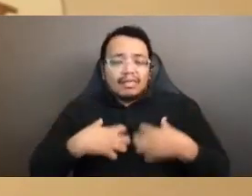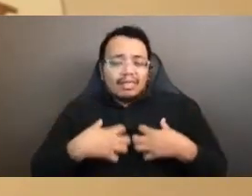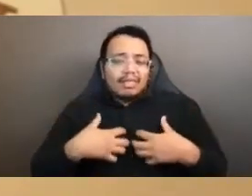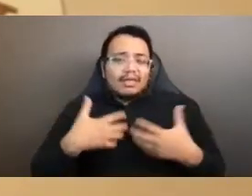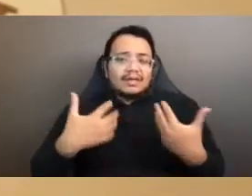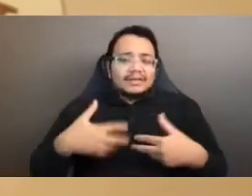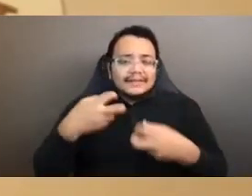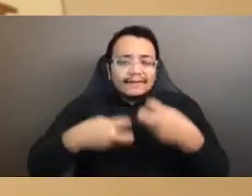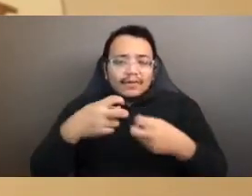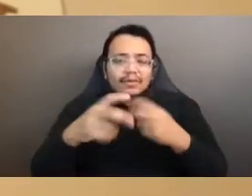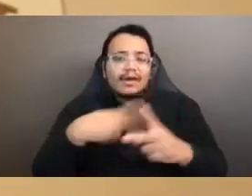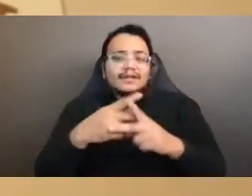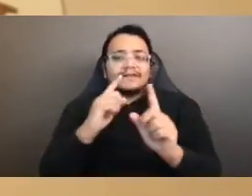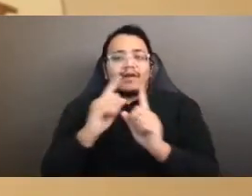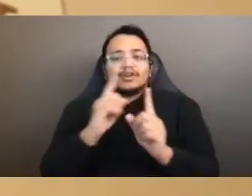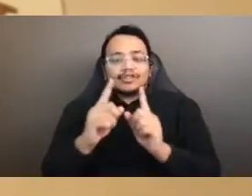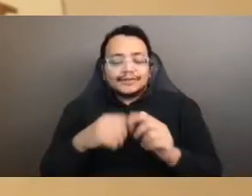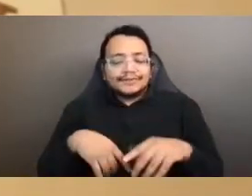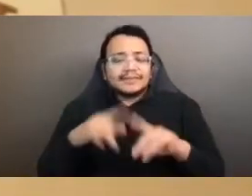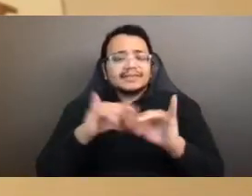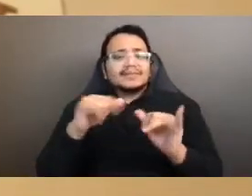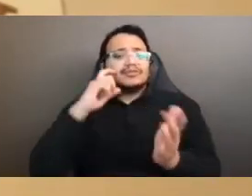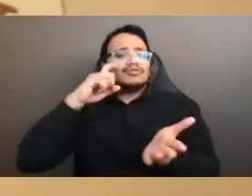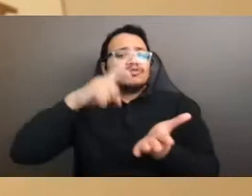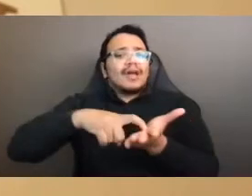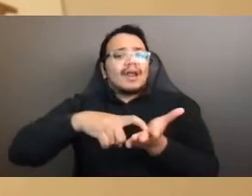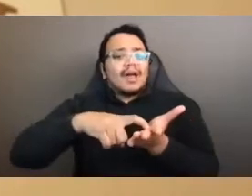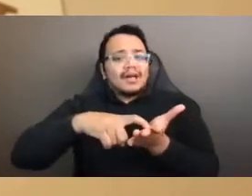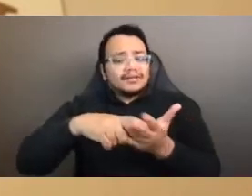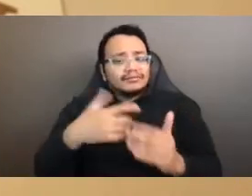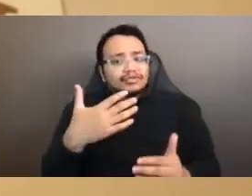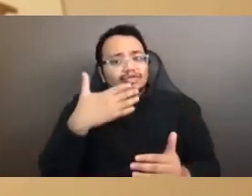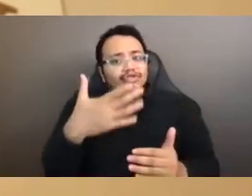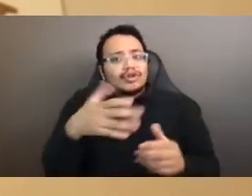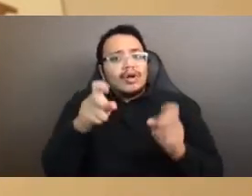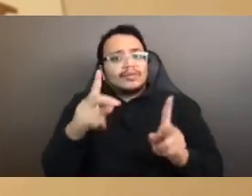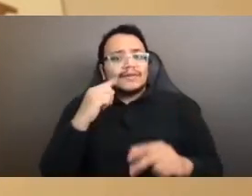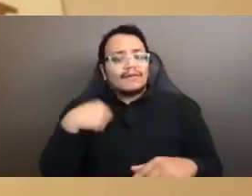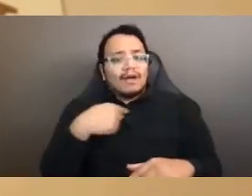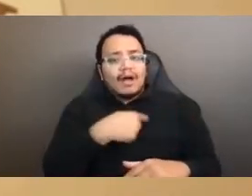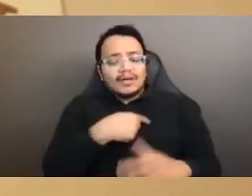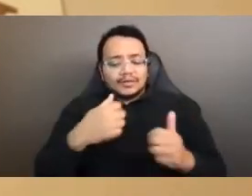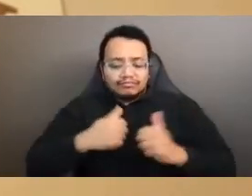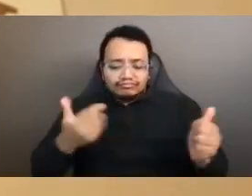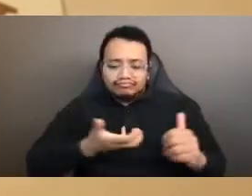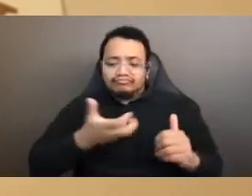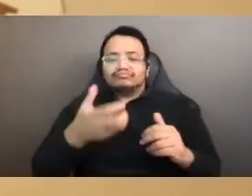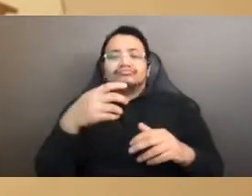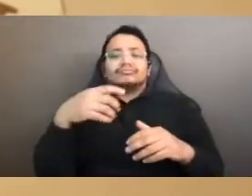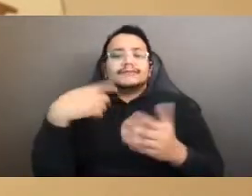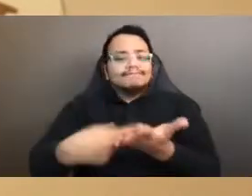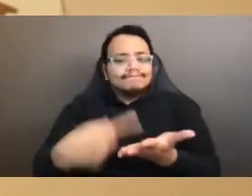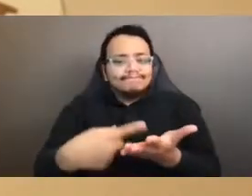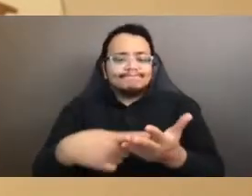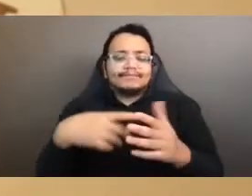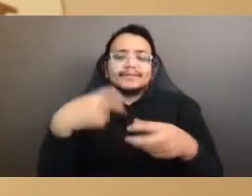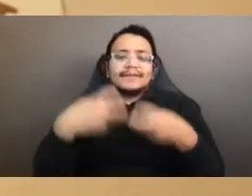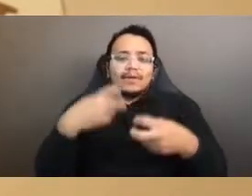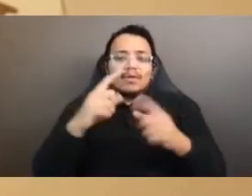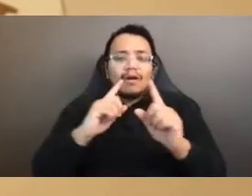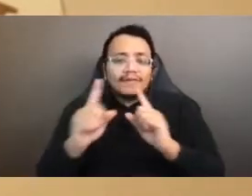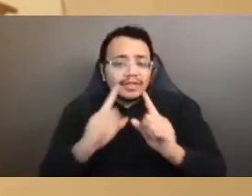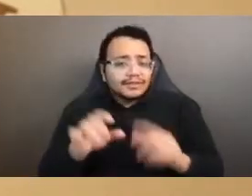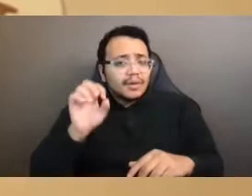it's okay too. It's okay for us to have these difficult conversations and for us to struggle. There can be